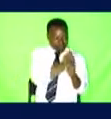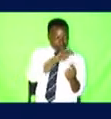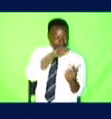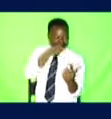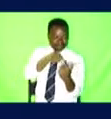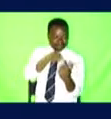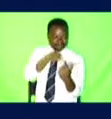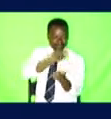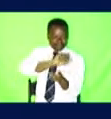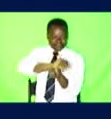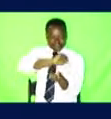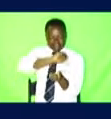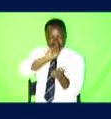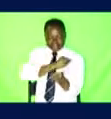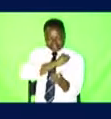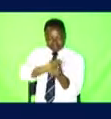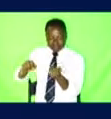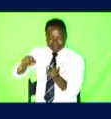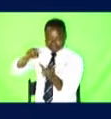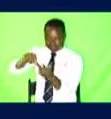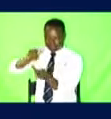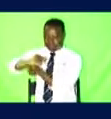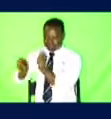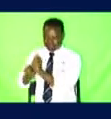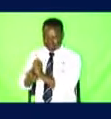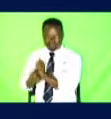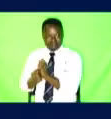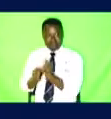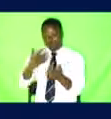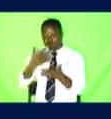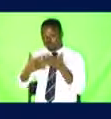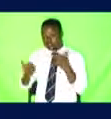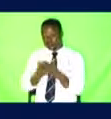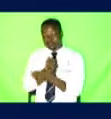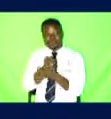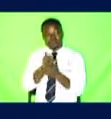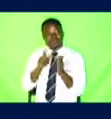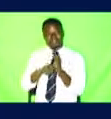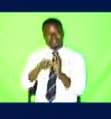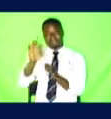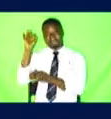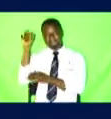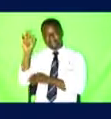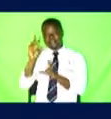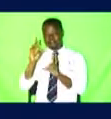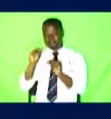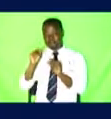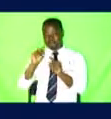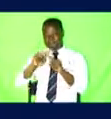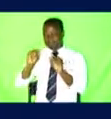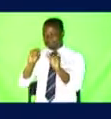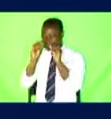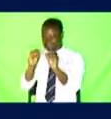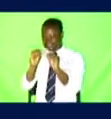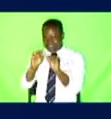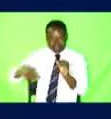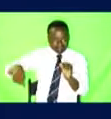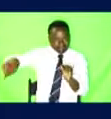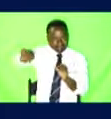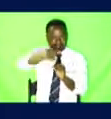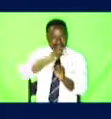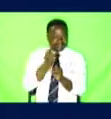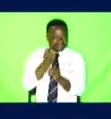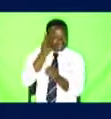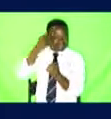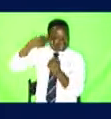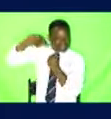not going to preach the gospel, but I'll teach the gospel. The gospel ought to be understood. So I will take